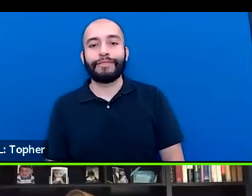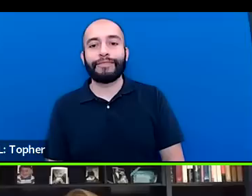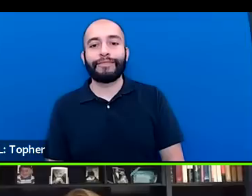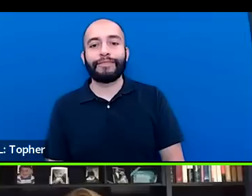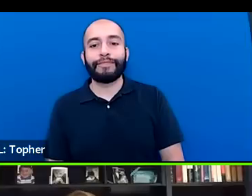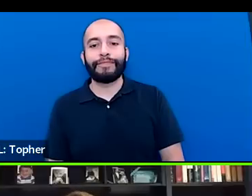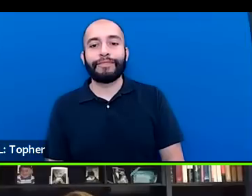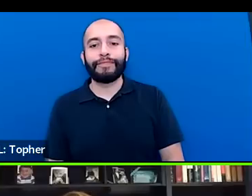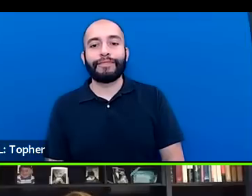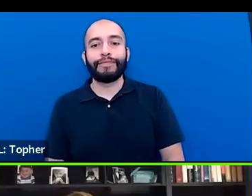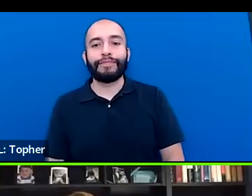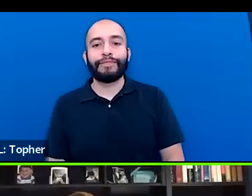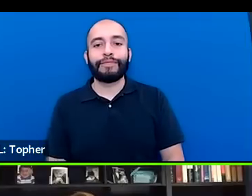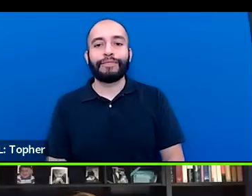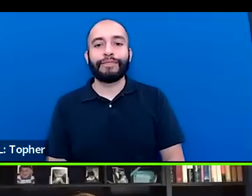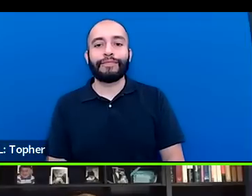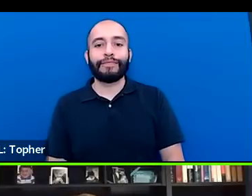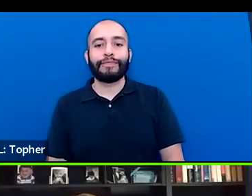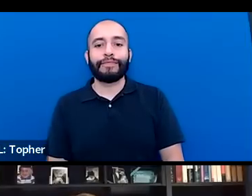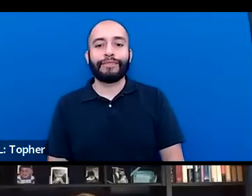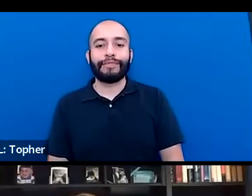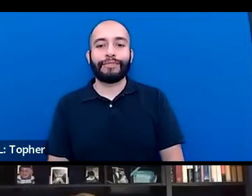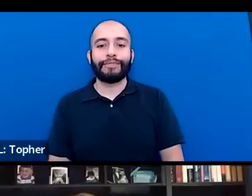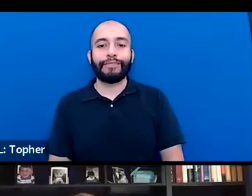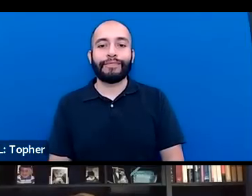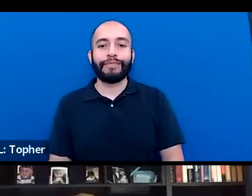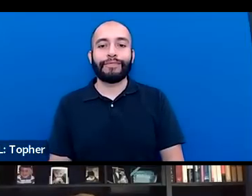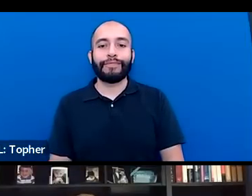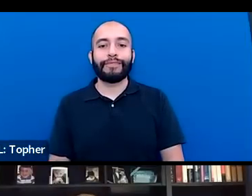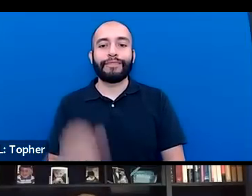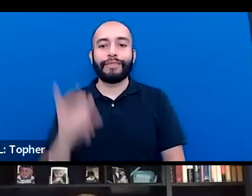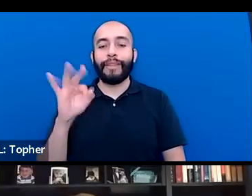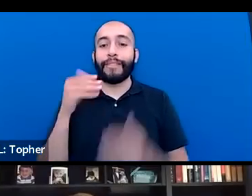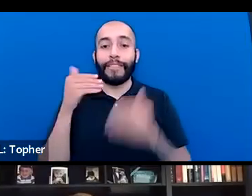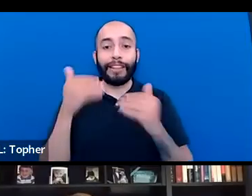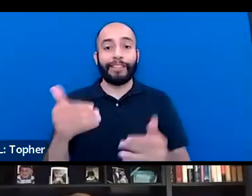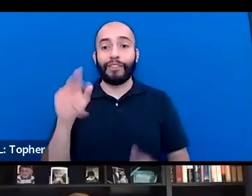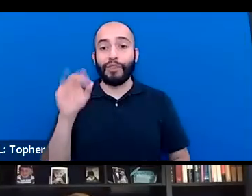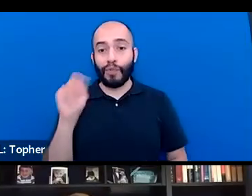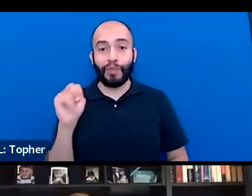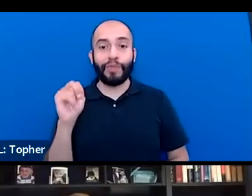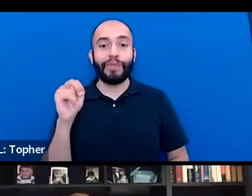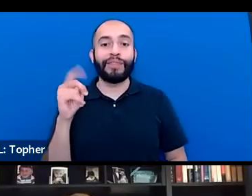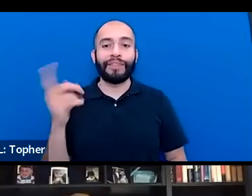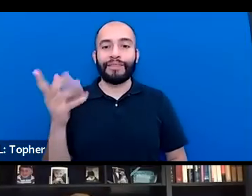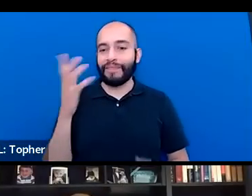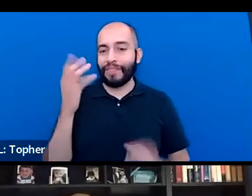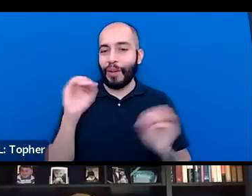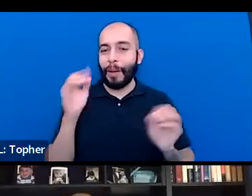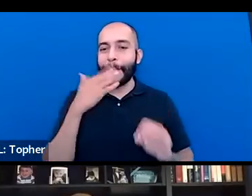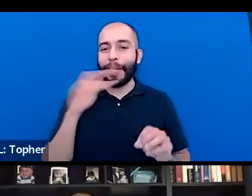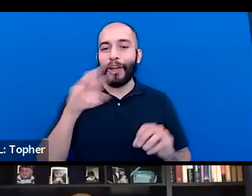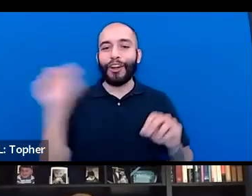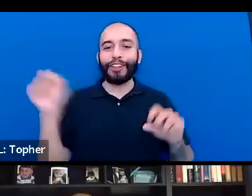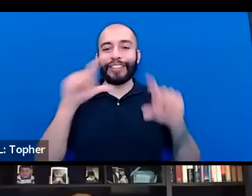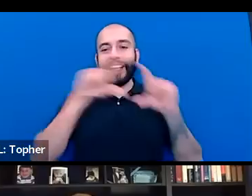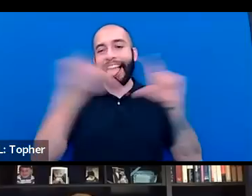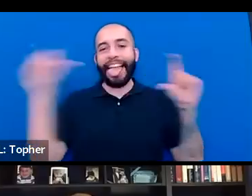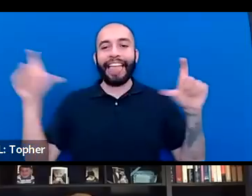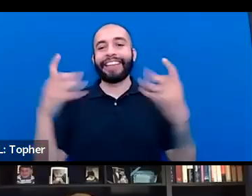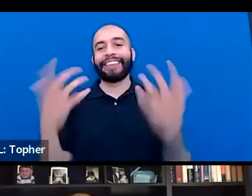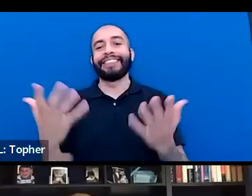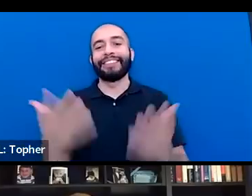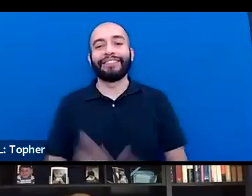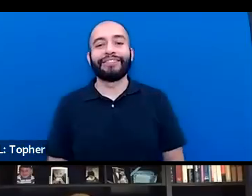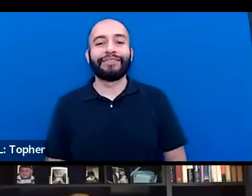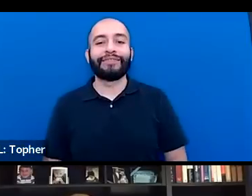Well, as long as we're jumping in, I wrote an actual piece about Microsoft, and I think what was interesting about what they did was I think they